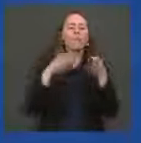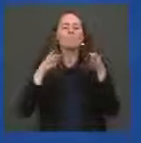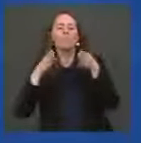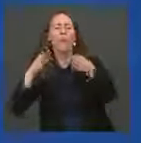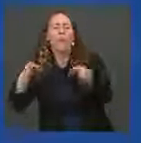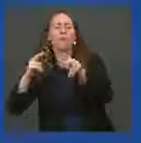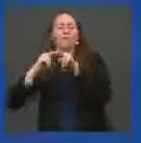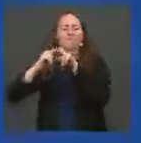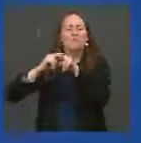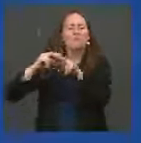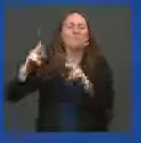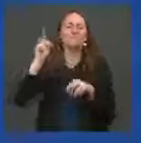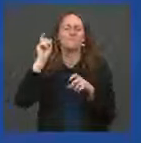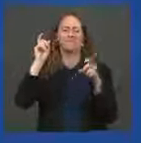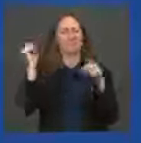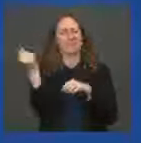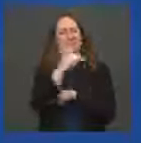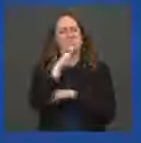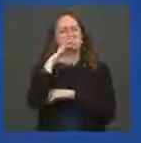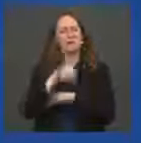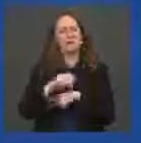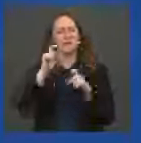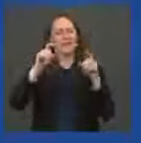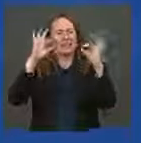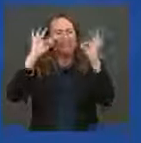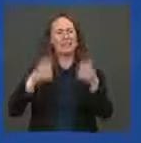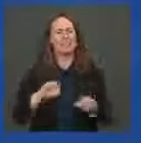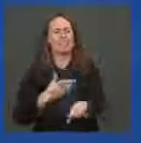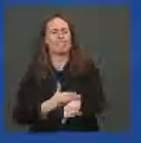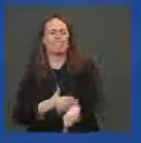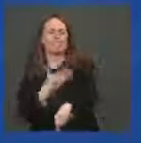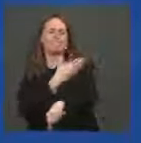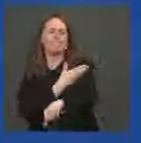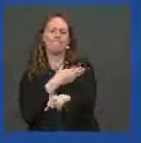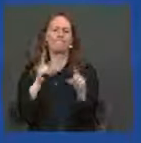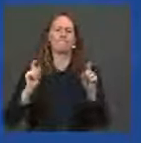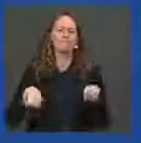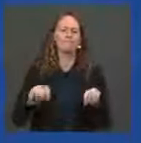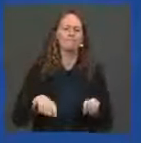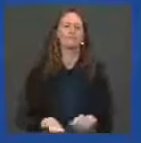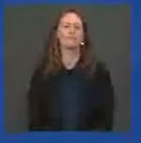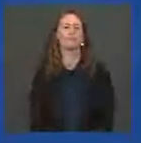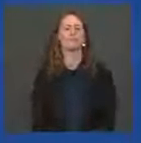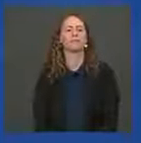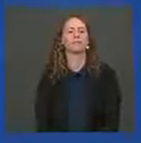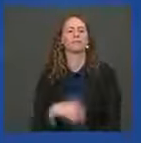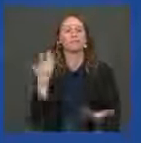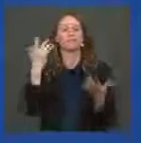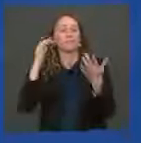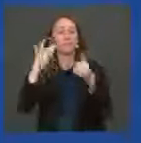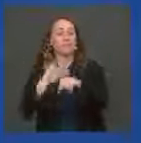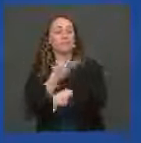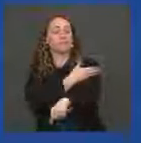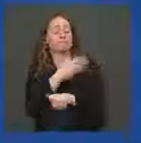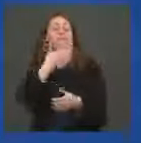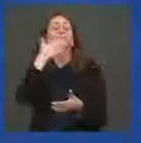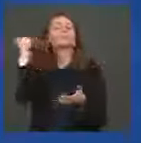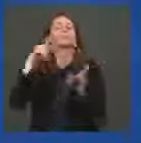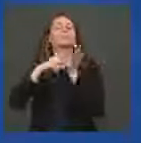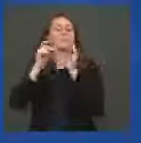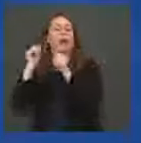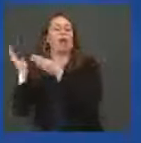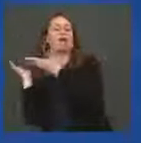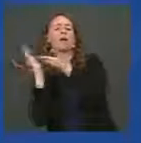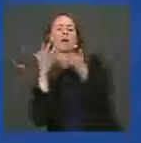would bring products faster and more efficiently from the factories to the store to your house. Let me be clear. We're